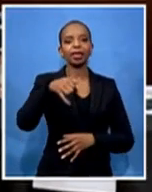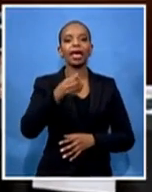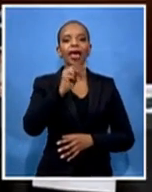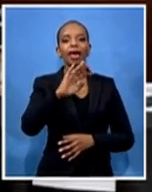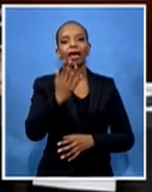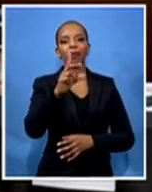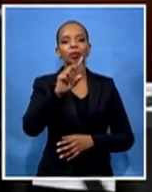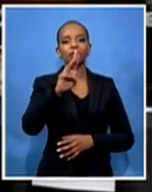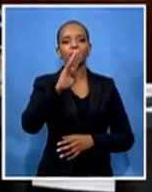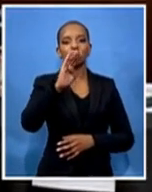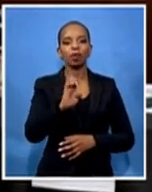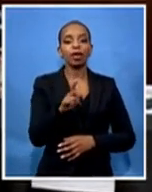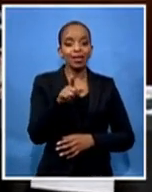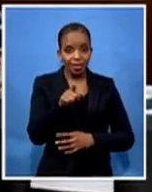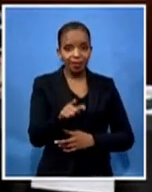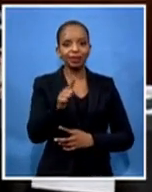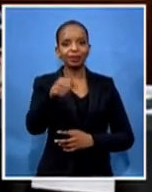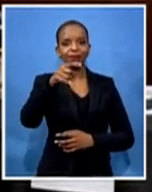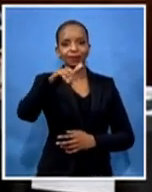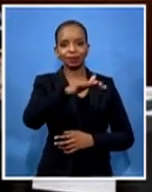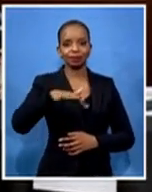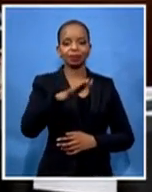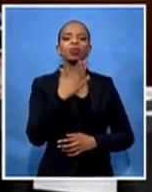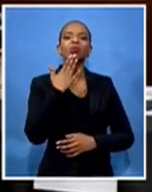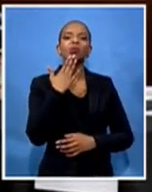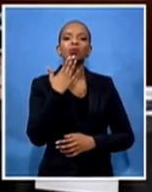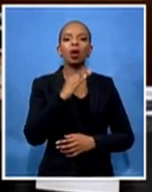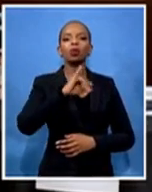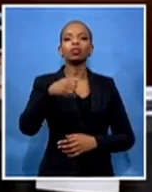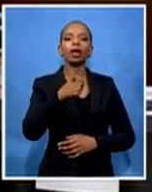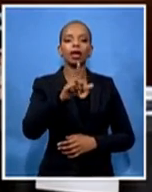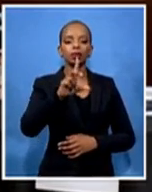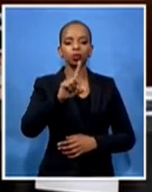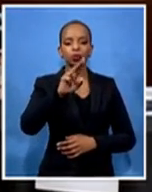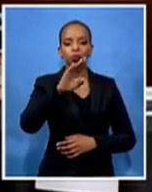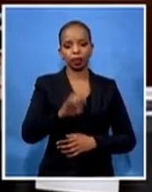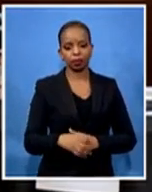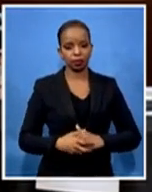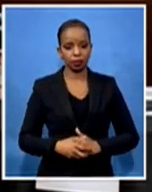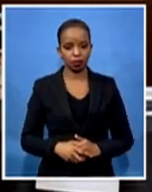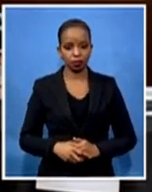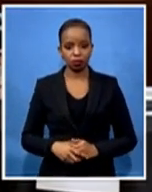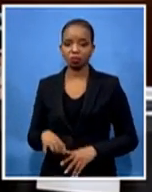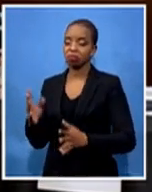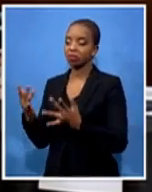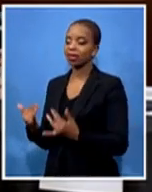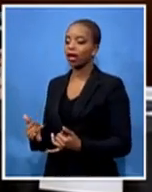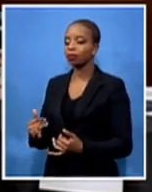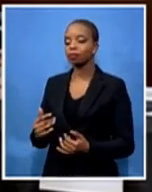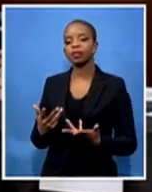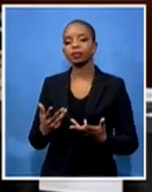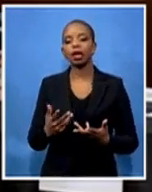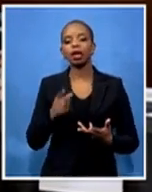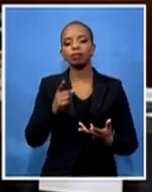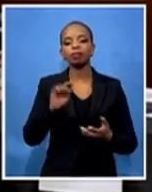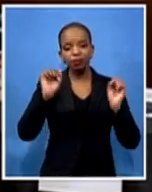JL Dube. Now, besides this free Wi-Fi and this broadband is going to be helping learners from this school, in terms